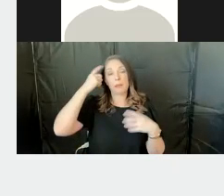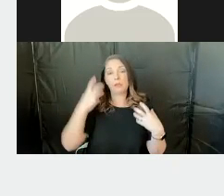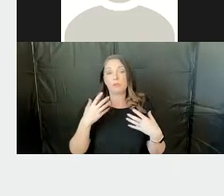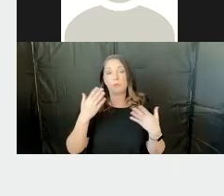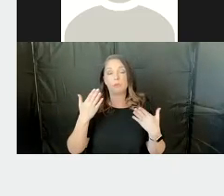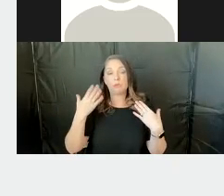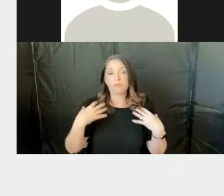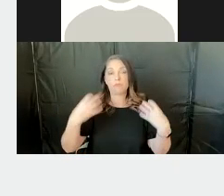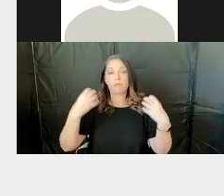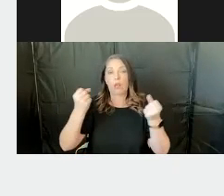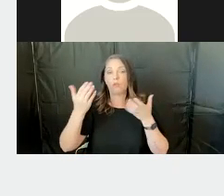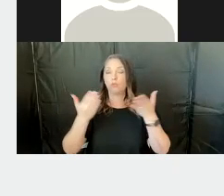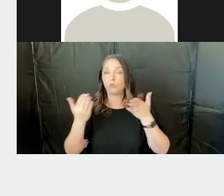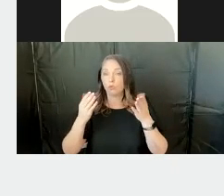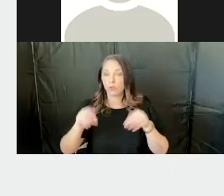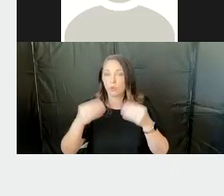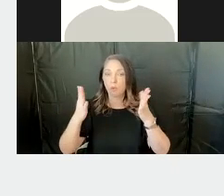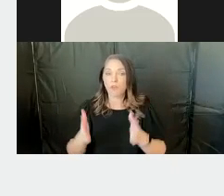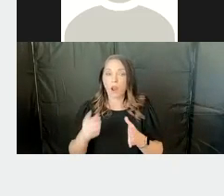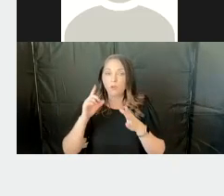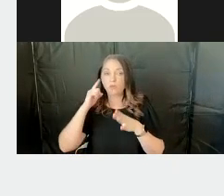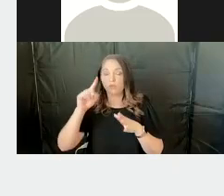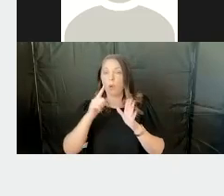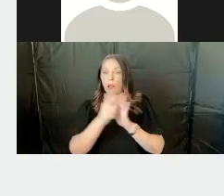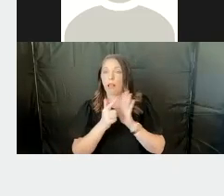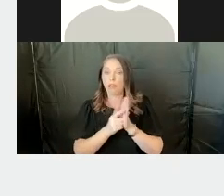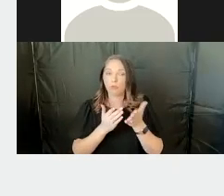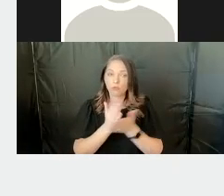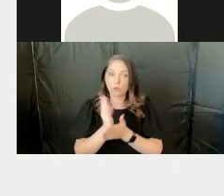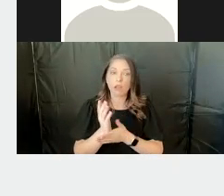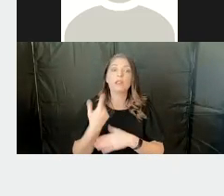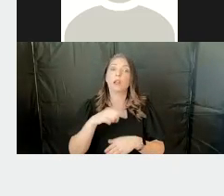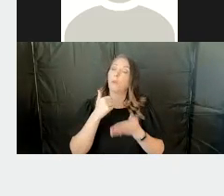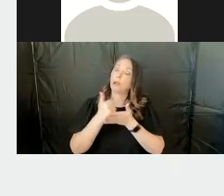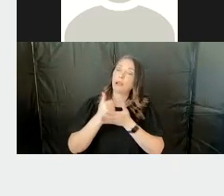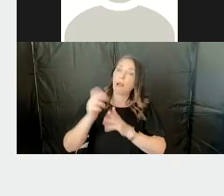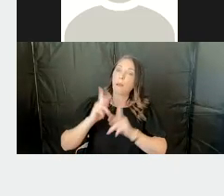and strategies to advocate for their own goals and services.